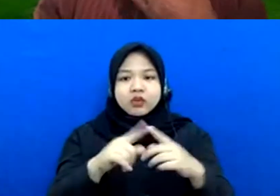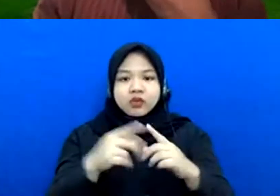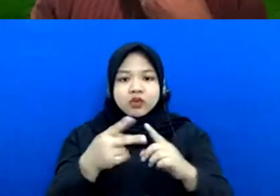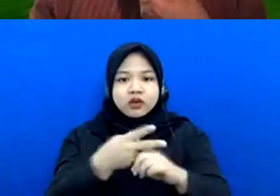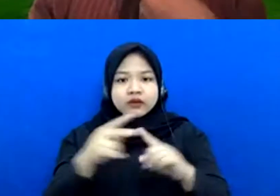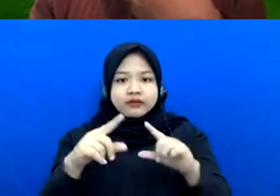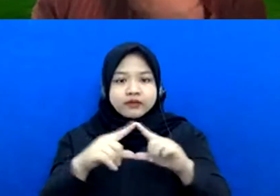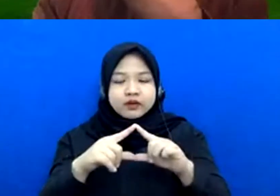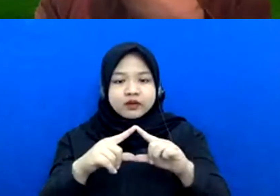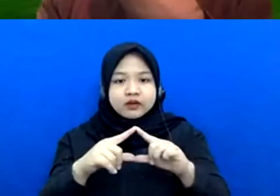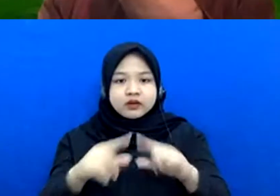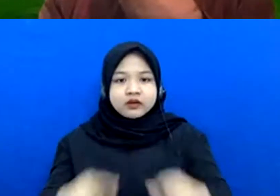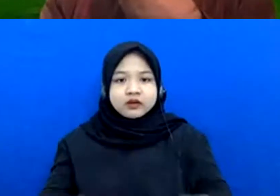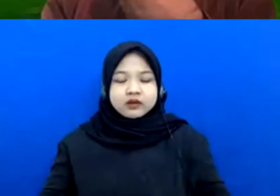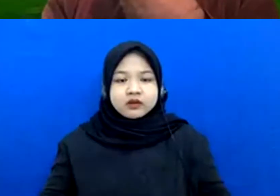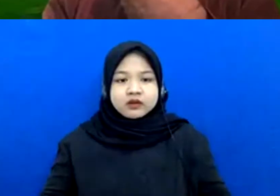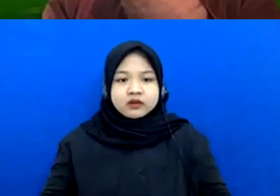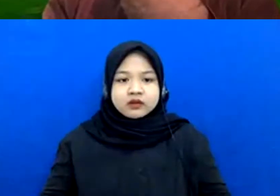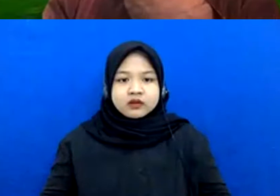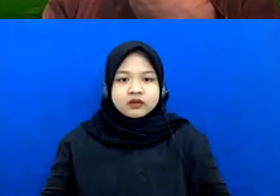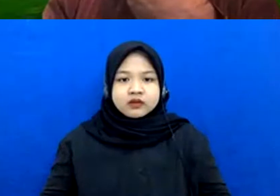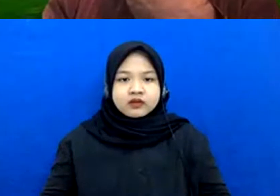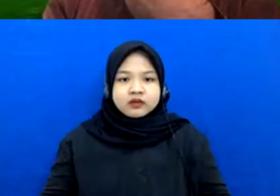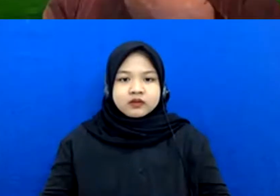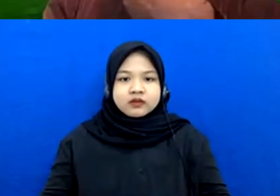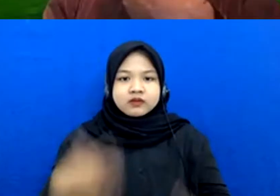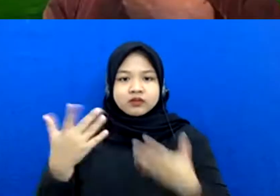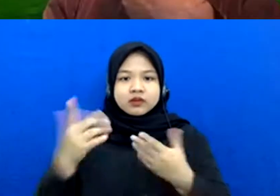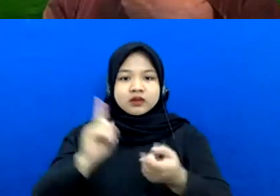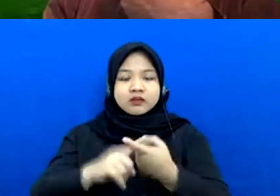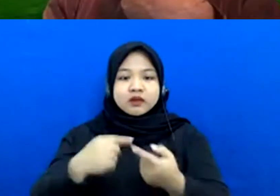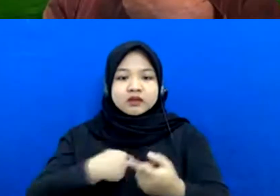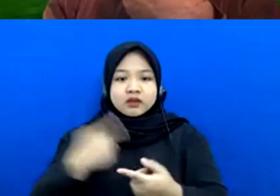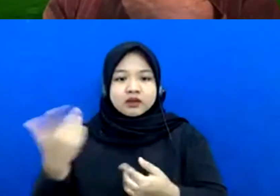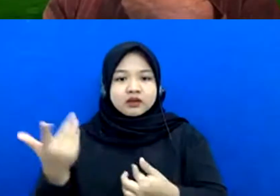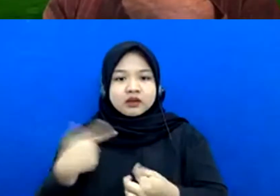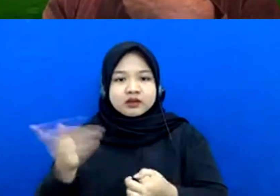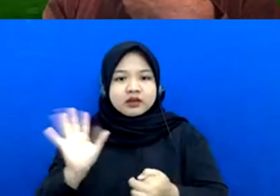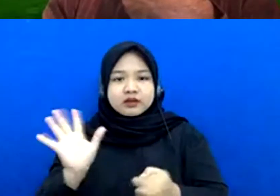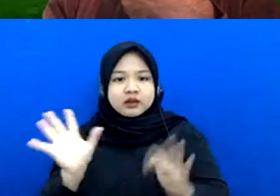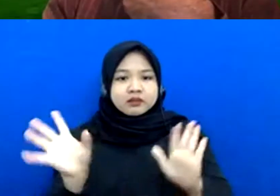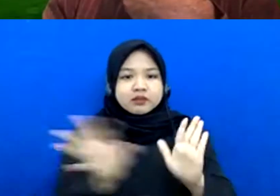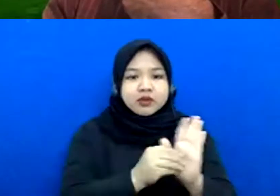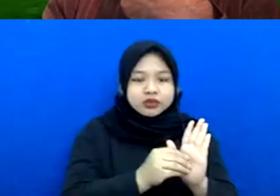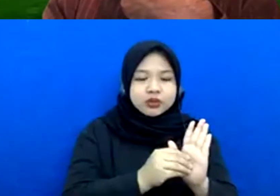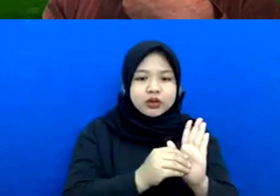No. Maybe my my other groups, we didn't include the